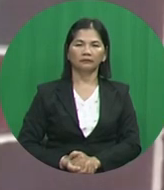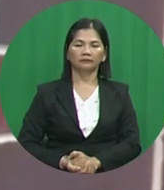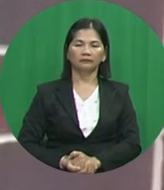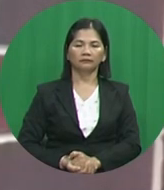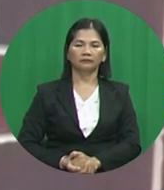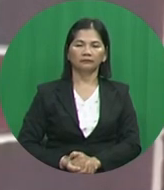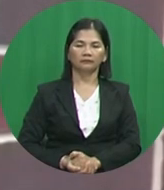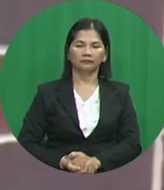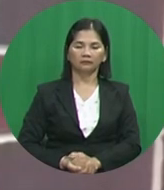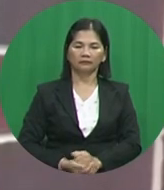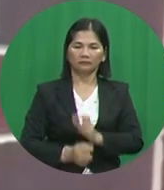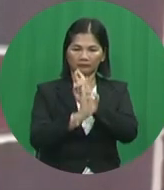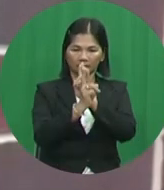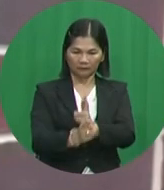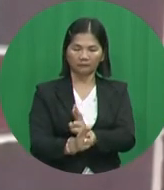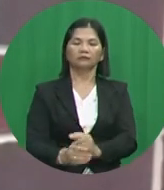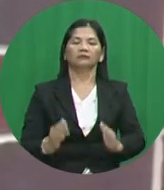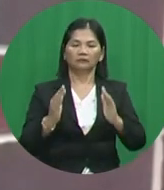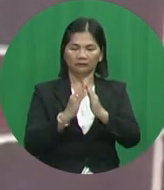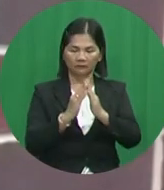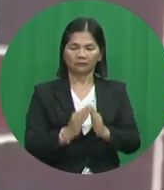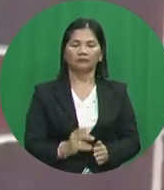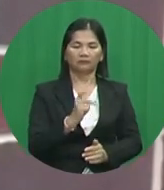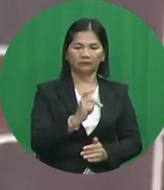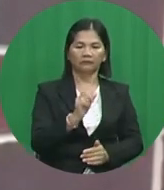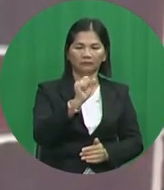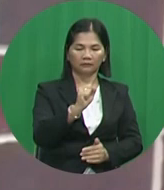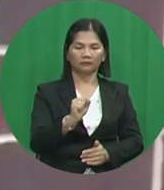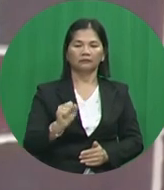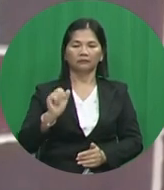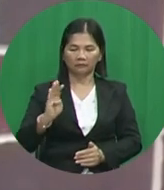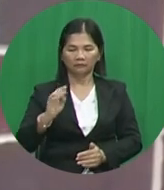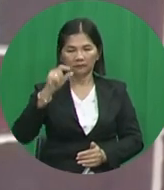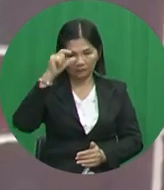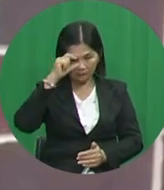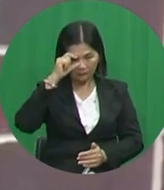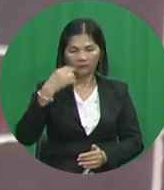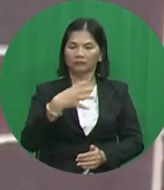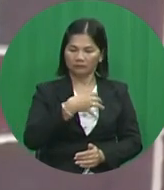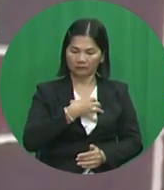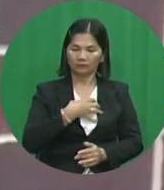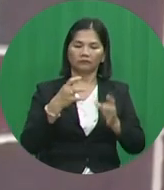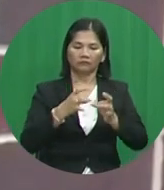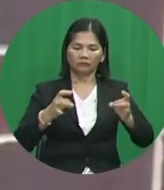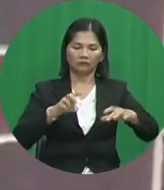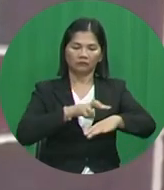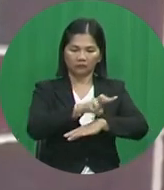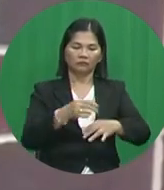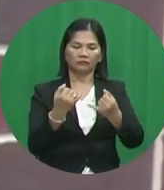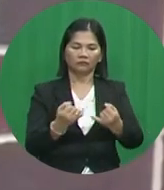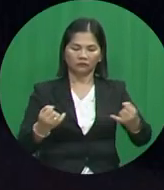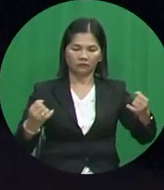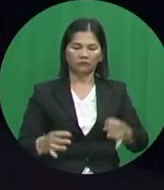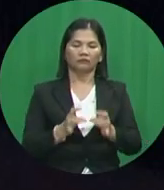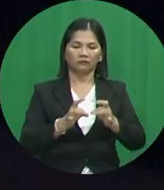barring any unexpected. Nerikar Lo Chris Margarin, Banijeta, Luke Biden, Chong Pongrika, Tatom Kokma,